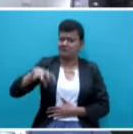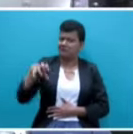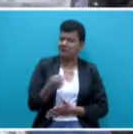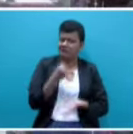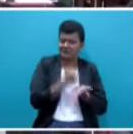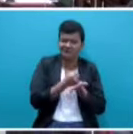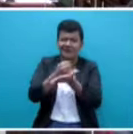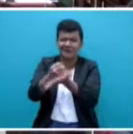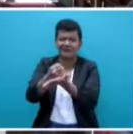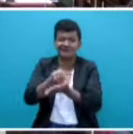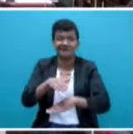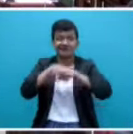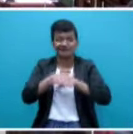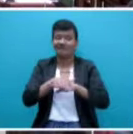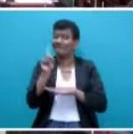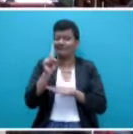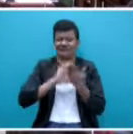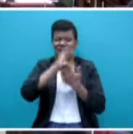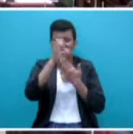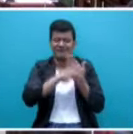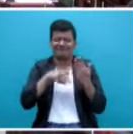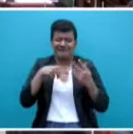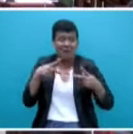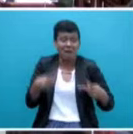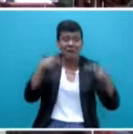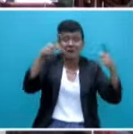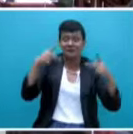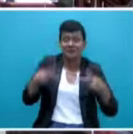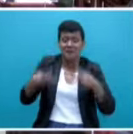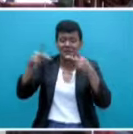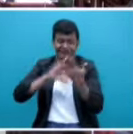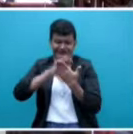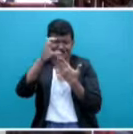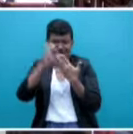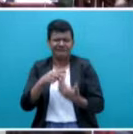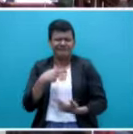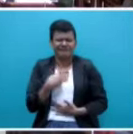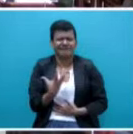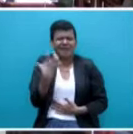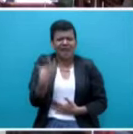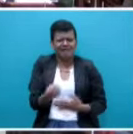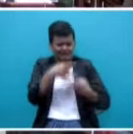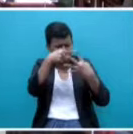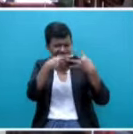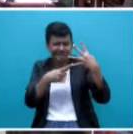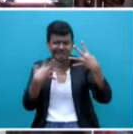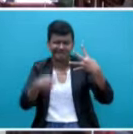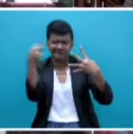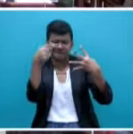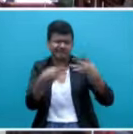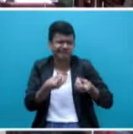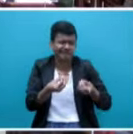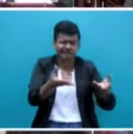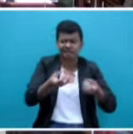conclusion, Mr. Speaker, sir, given the brief salient points I have put to the floor of this August House, I do commend this motion to